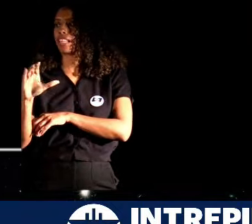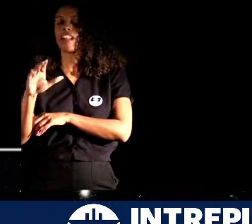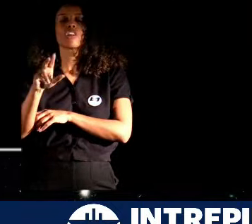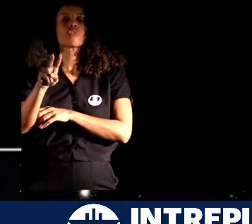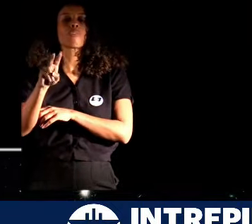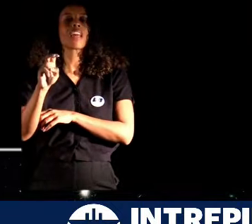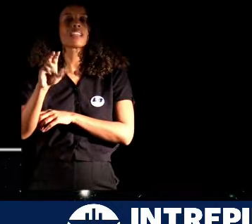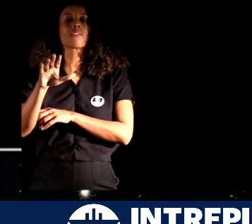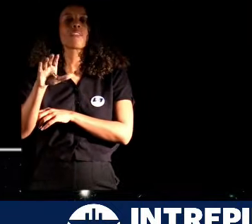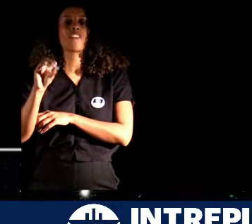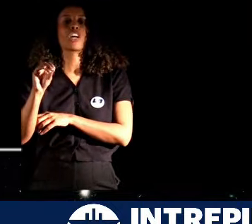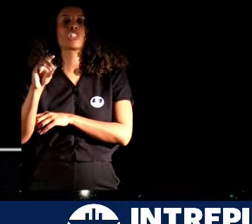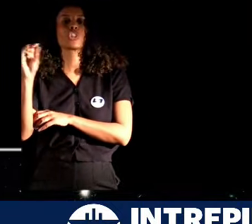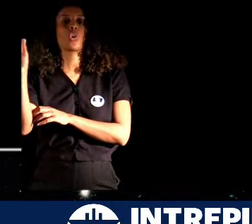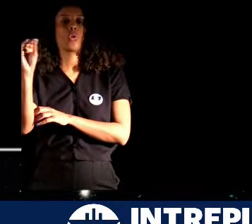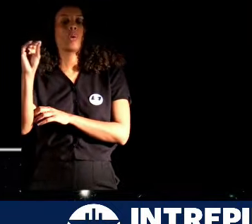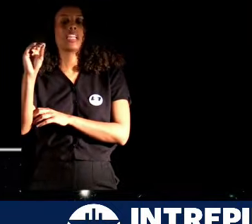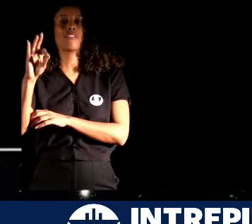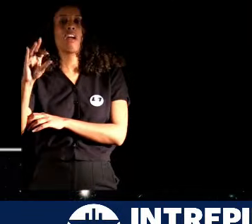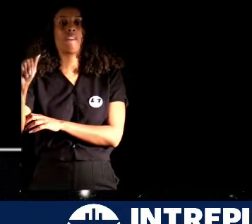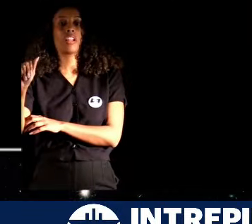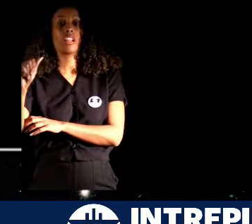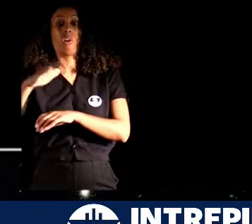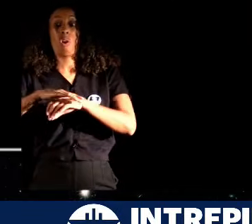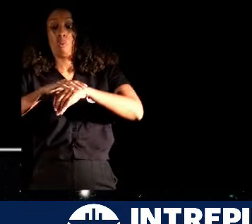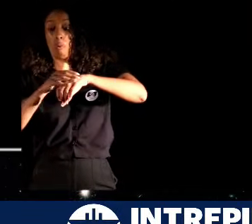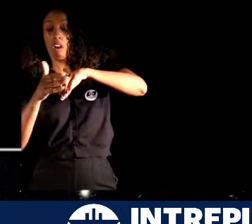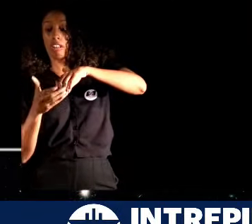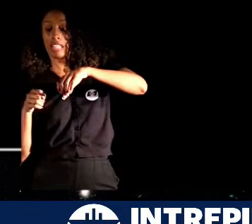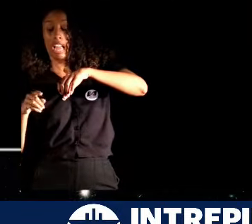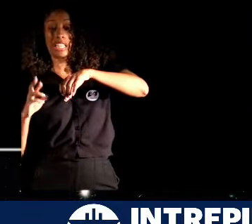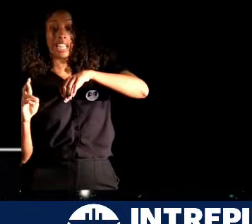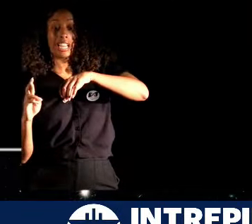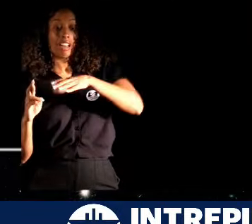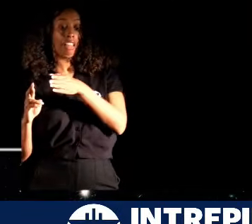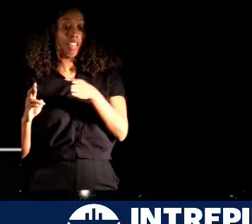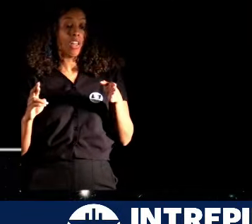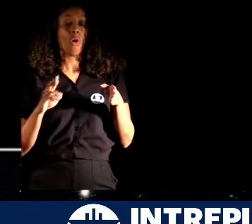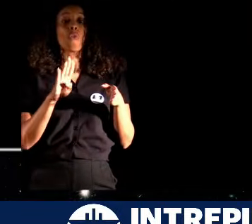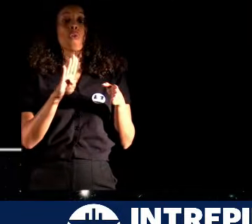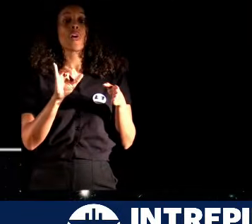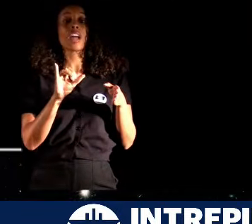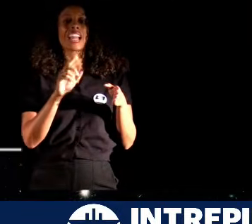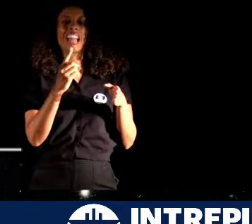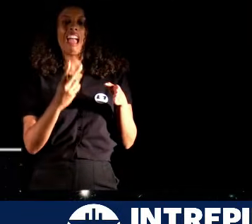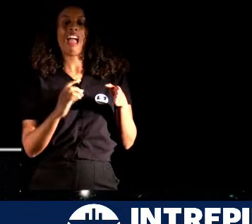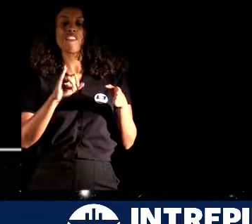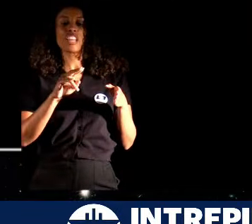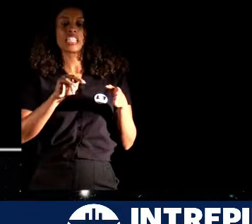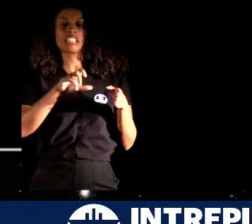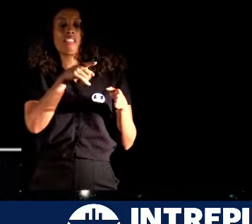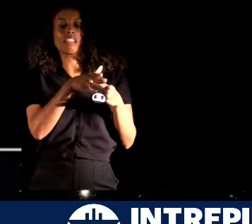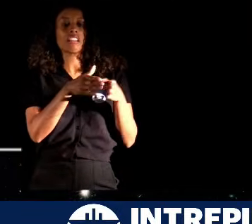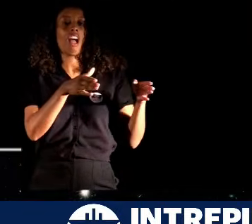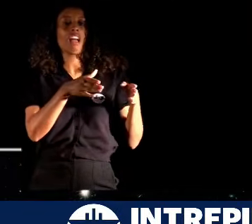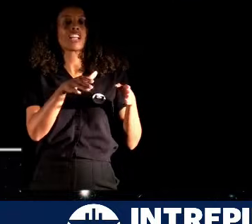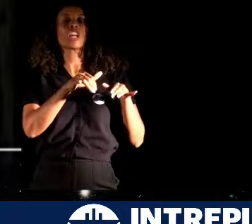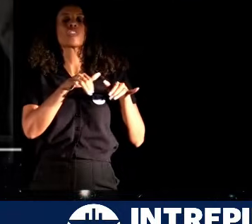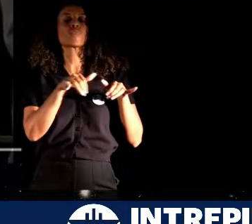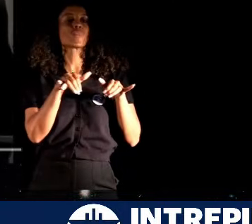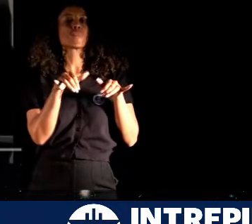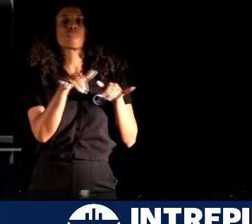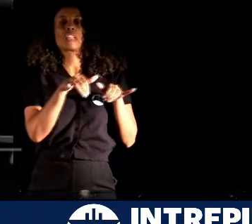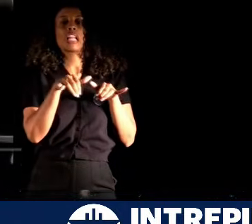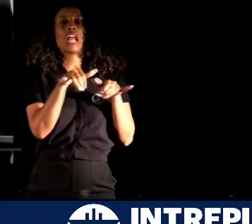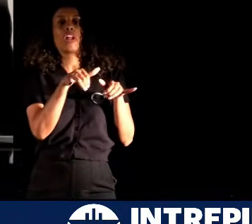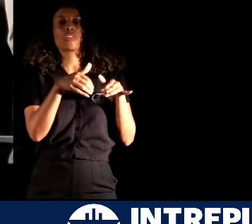degrees Fahrenheit or 1,000 degrees C on one side and 4.5 inches on the other. It's about room temperature. So